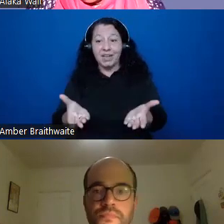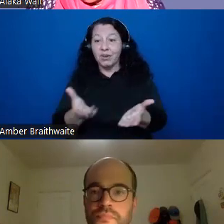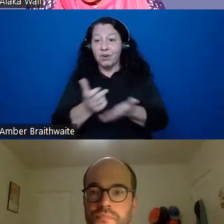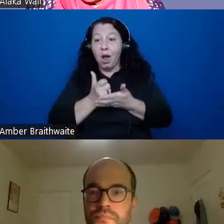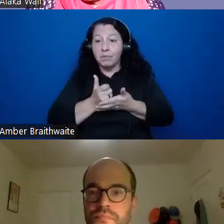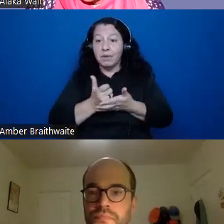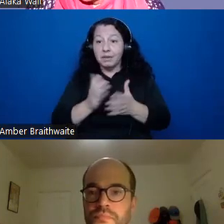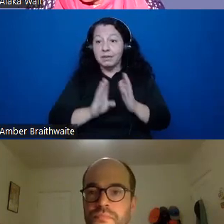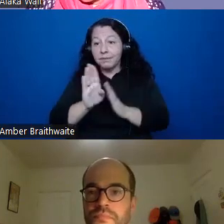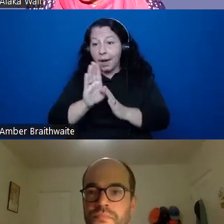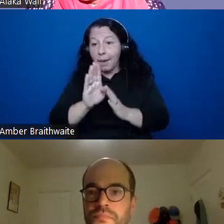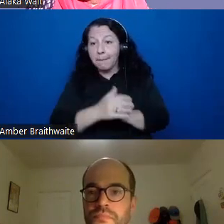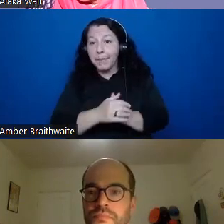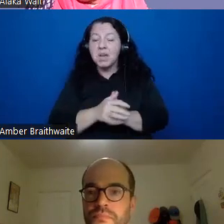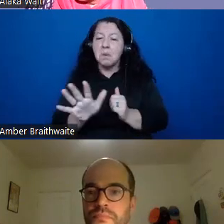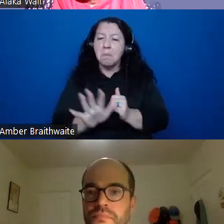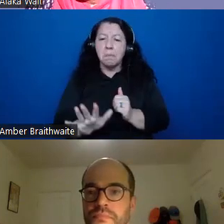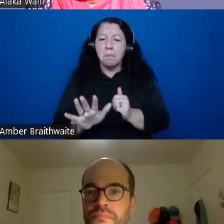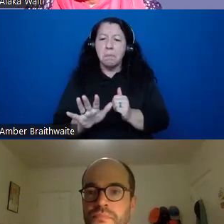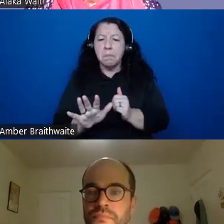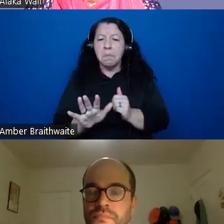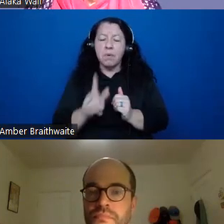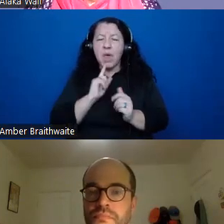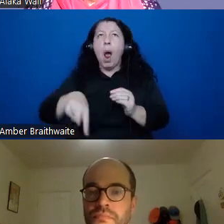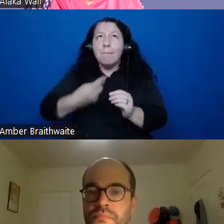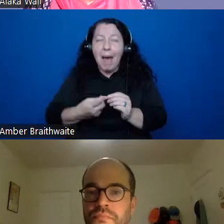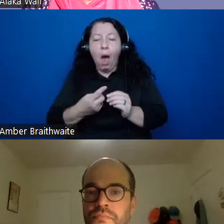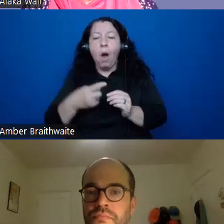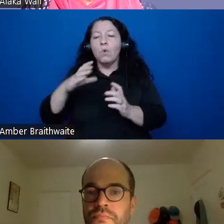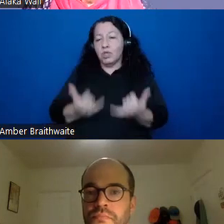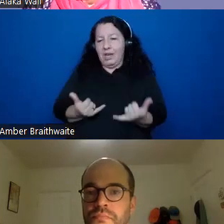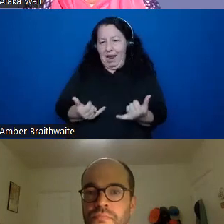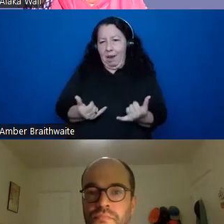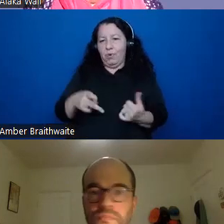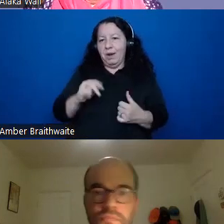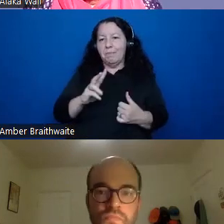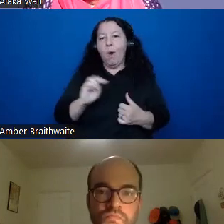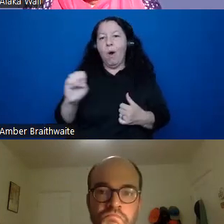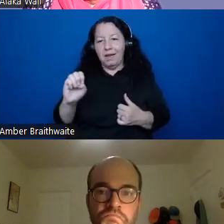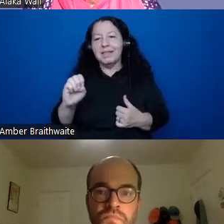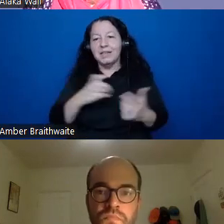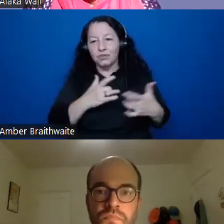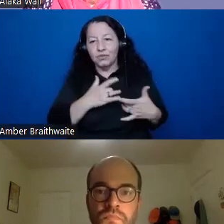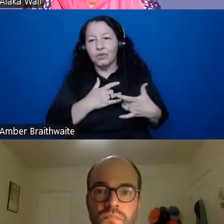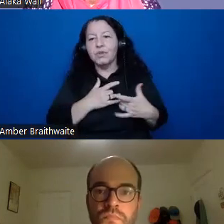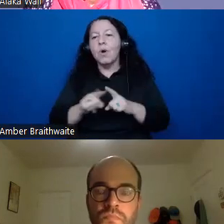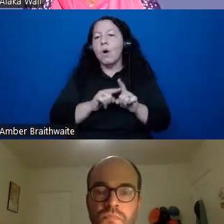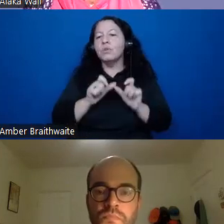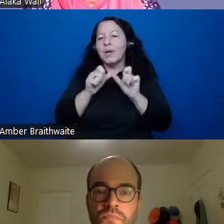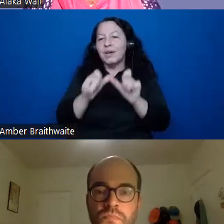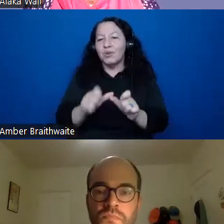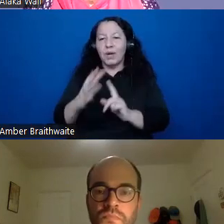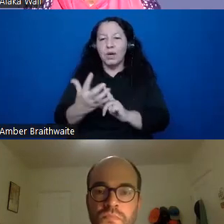that are about contemporary Pawnee concerns and enduring cultural values